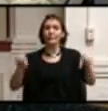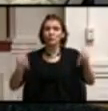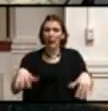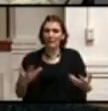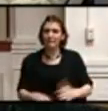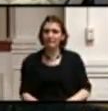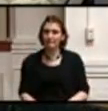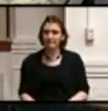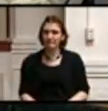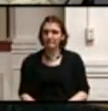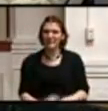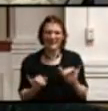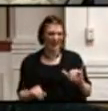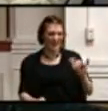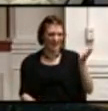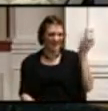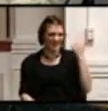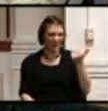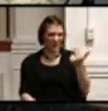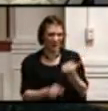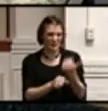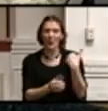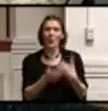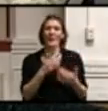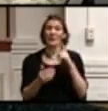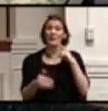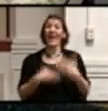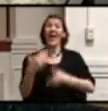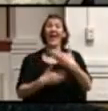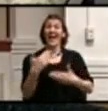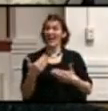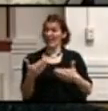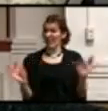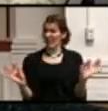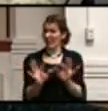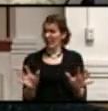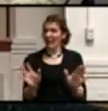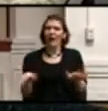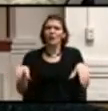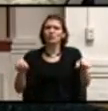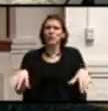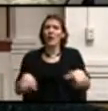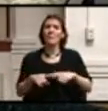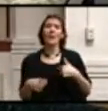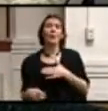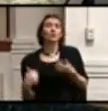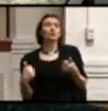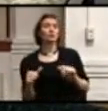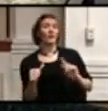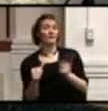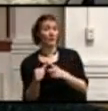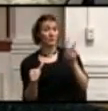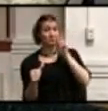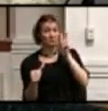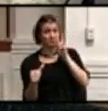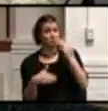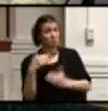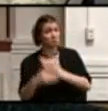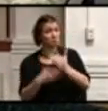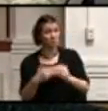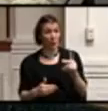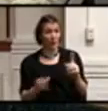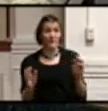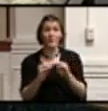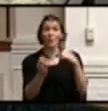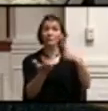ago or 18 years ago, whatever it was. Mm-hmm. But at least I'm in favor of giving it a try. Mm-hmm. So any